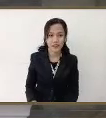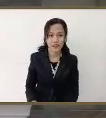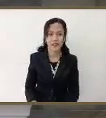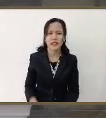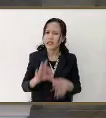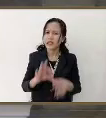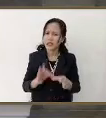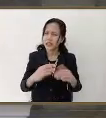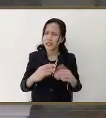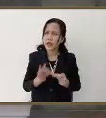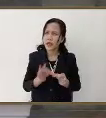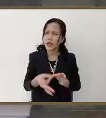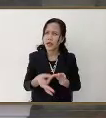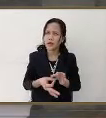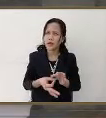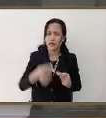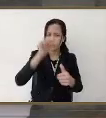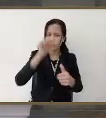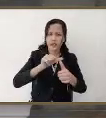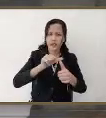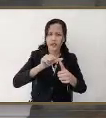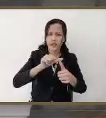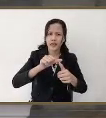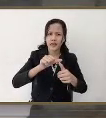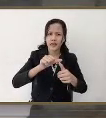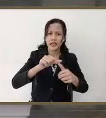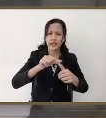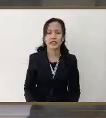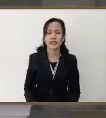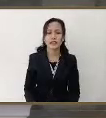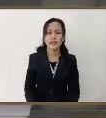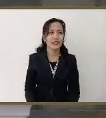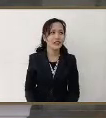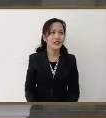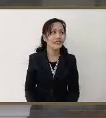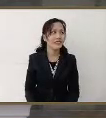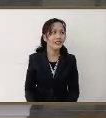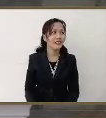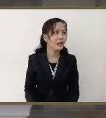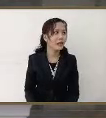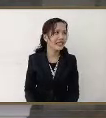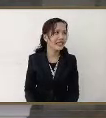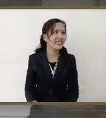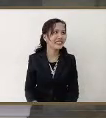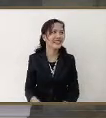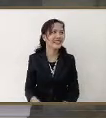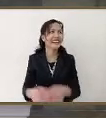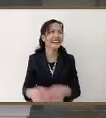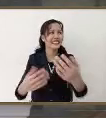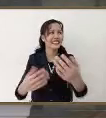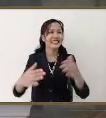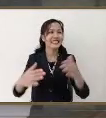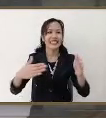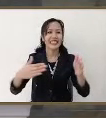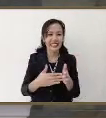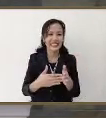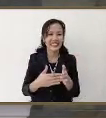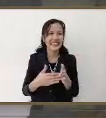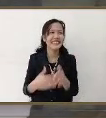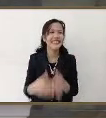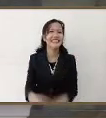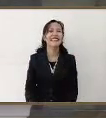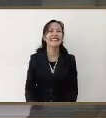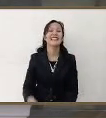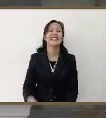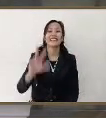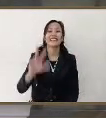Samuel, again, the authors is Samuel with Nathan and Gad. And meron itong 31 chapters. And